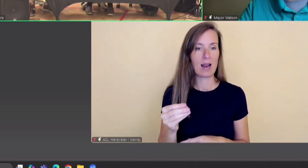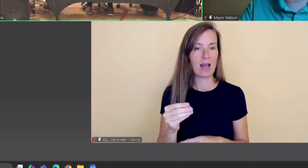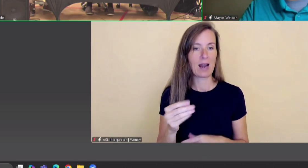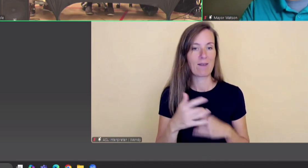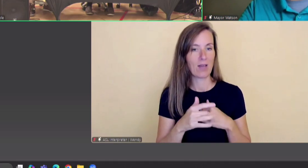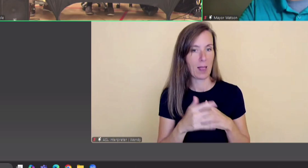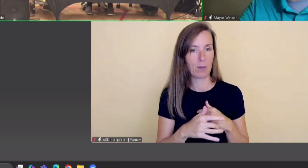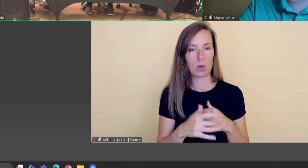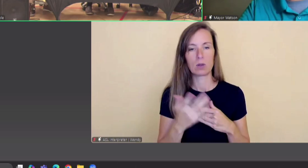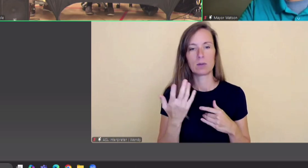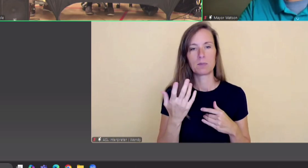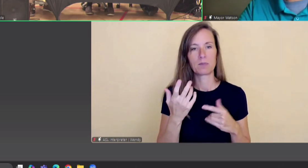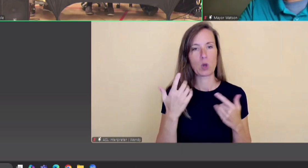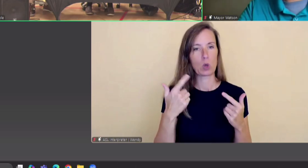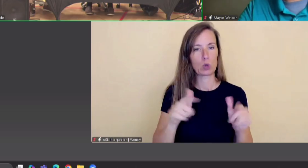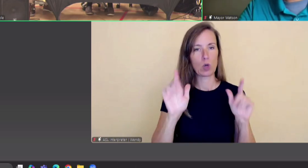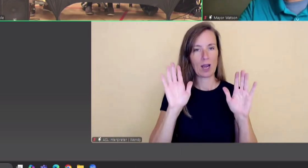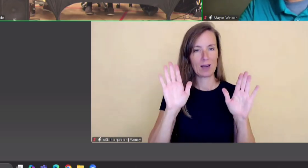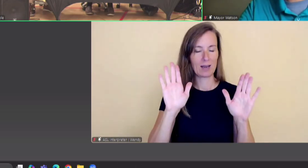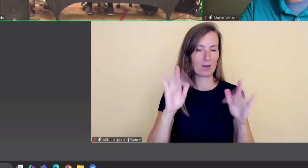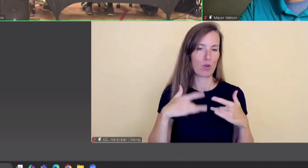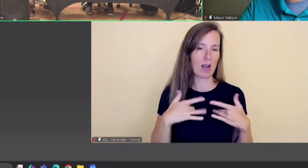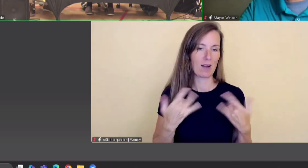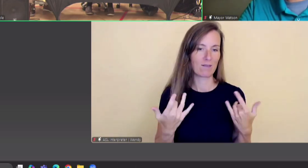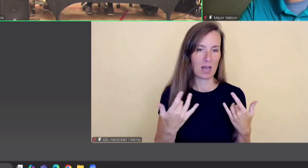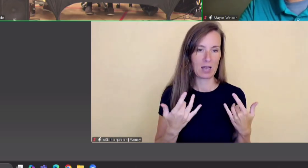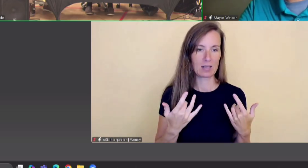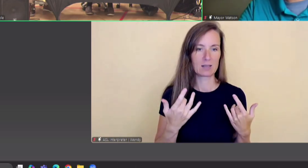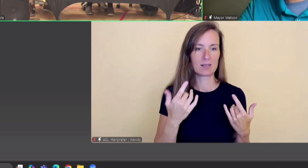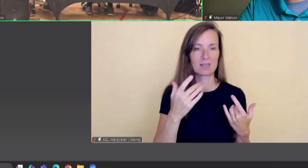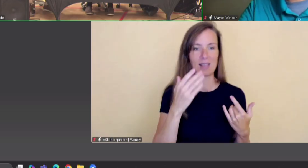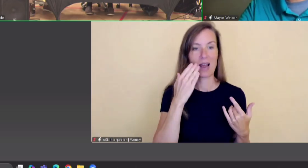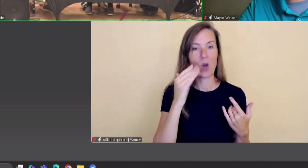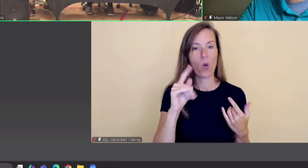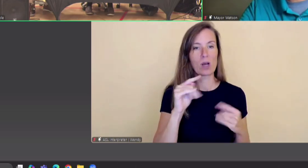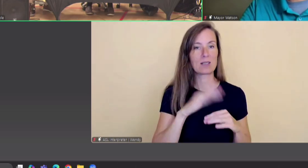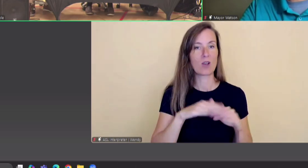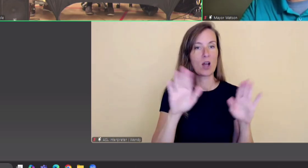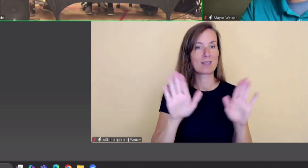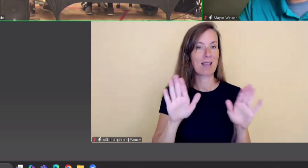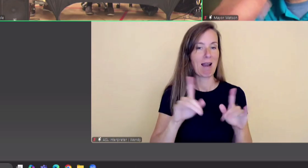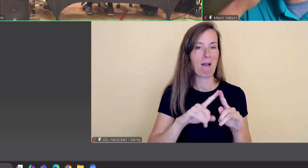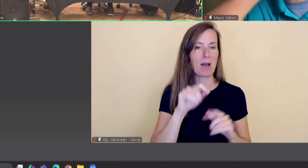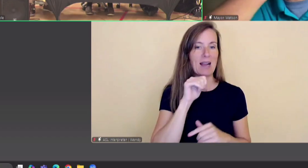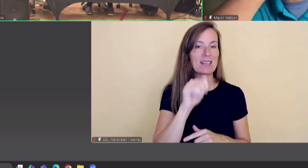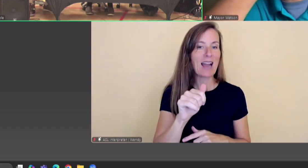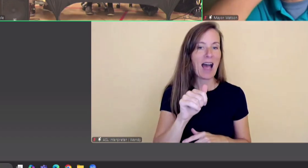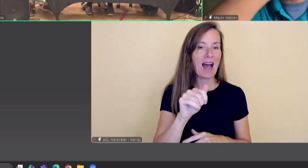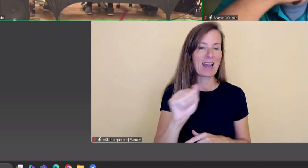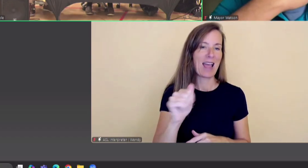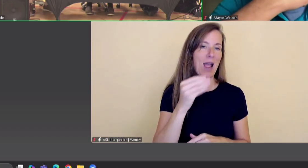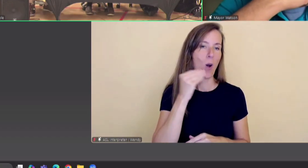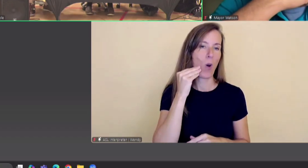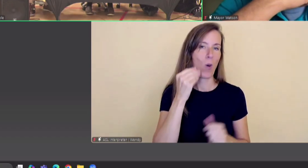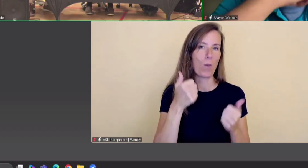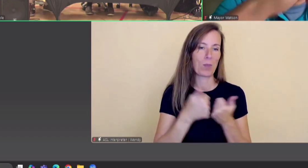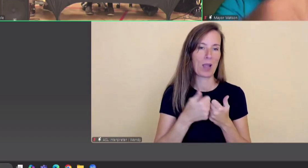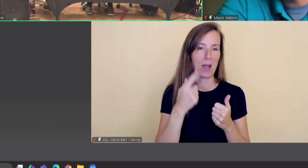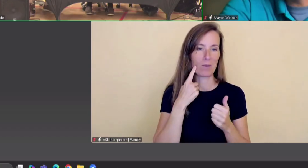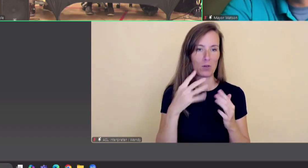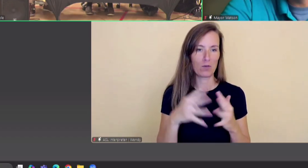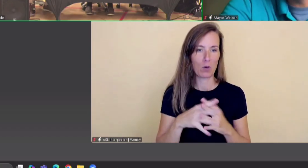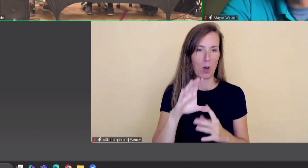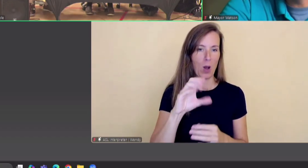but it's not doing a home Commanders game, so I look forward to doing that. And for me, that is about it. I yield